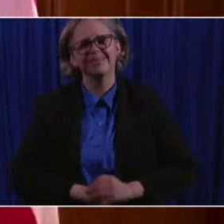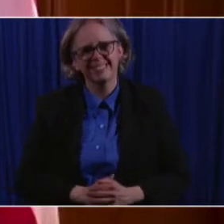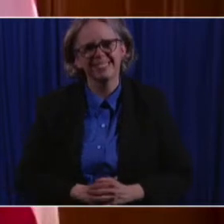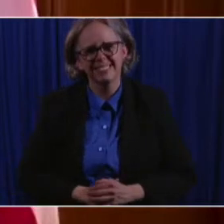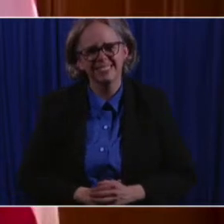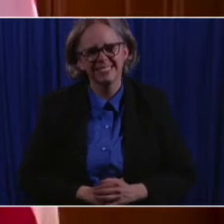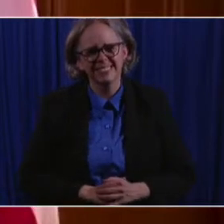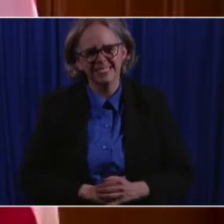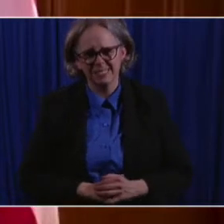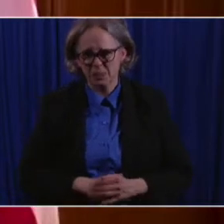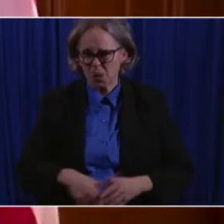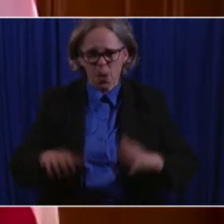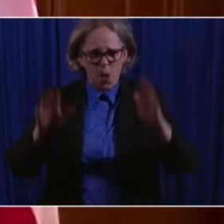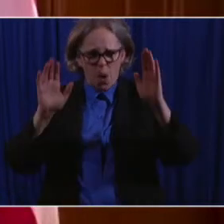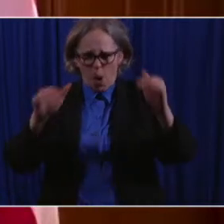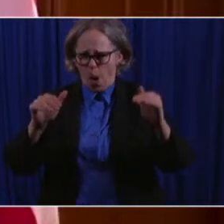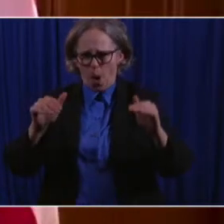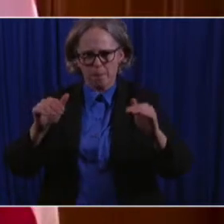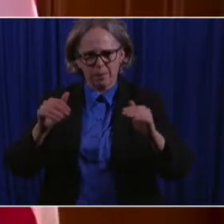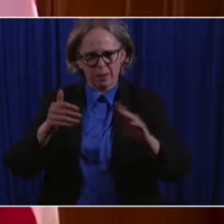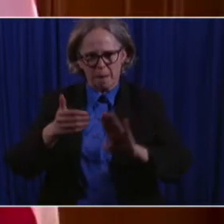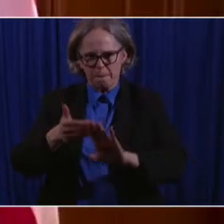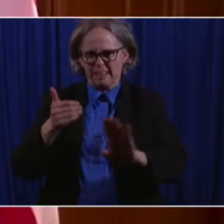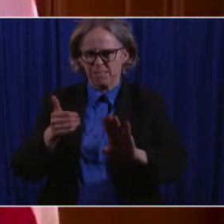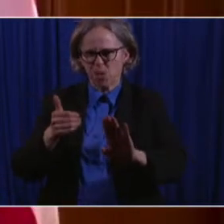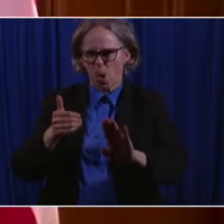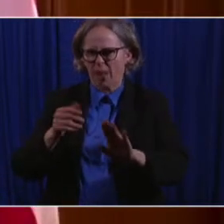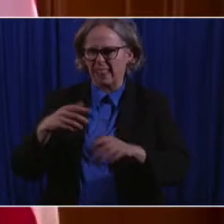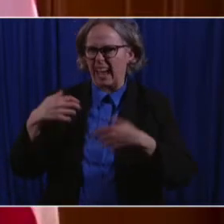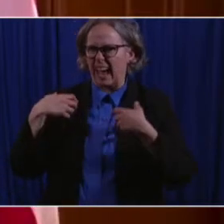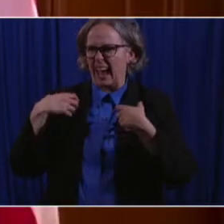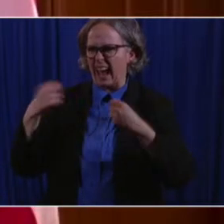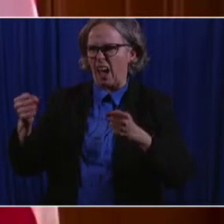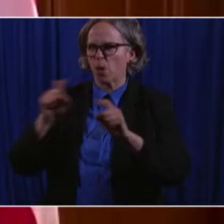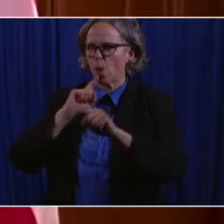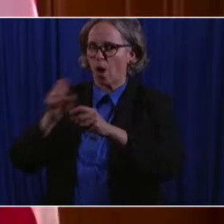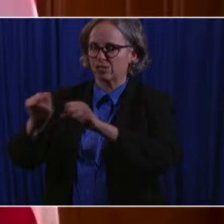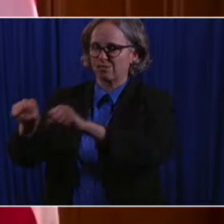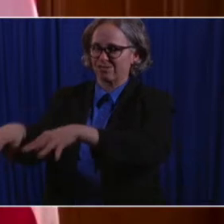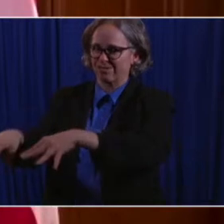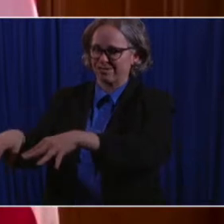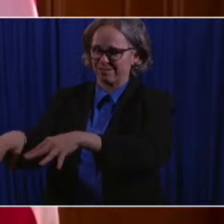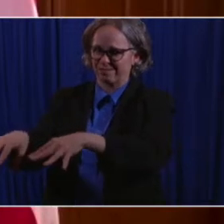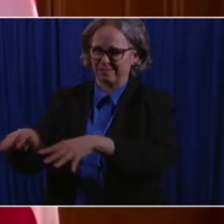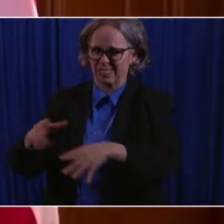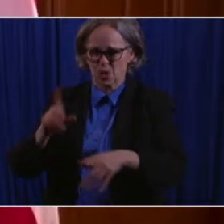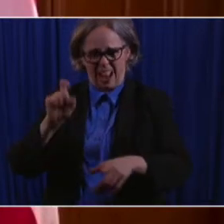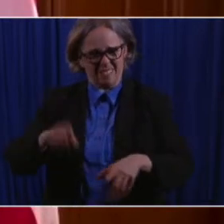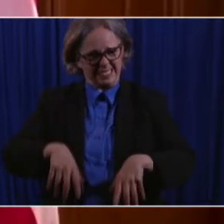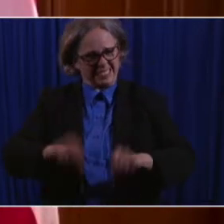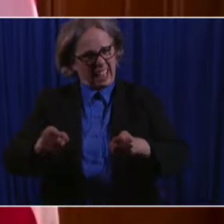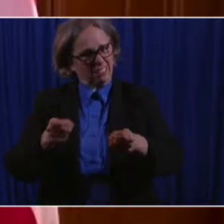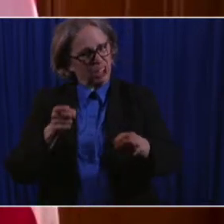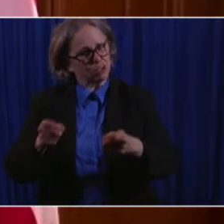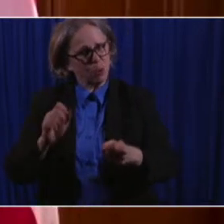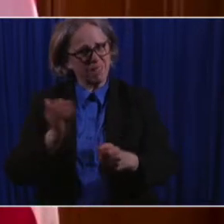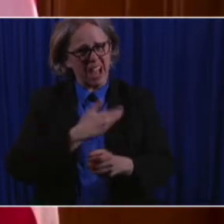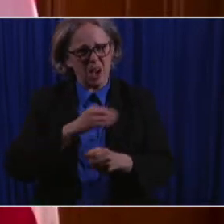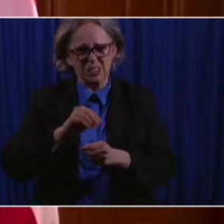don't know, that we'll be able to get control of this and move on. I've thought that summer will be a